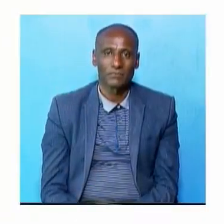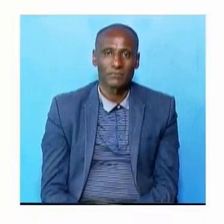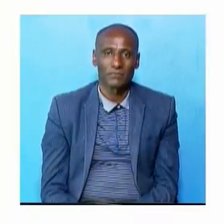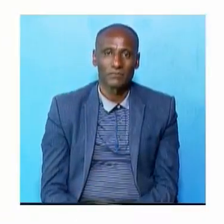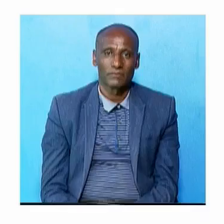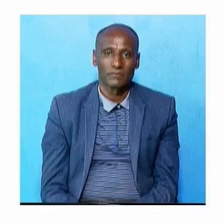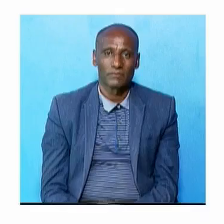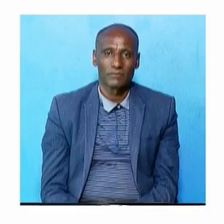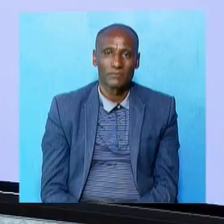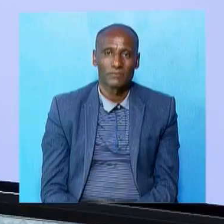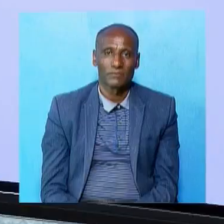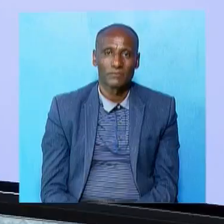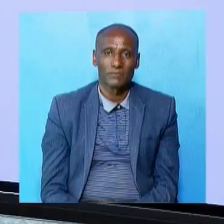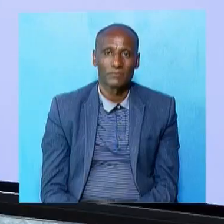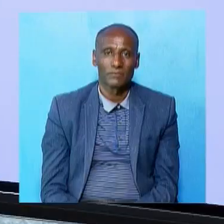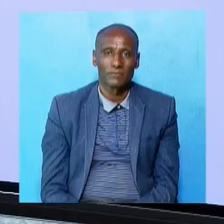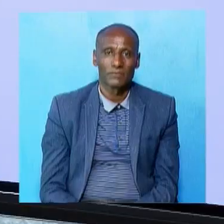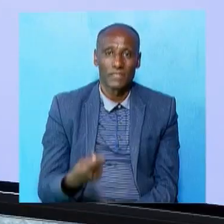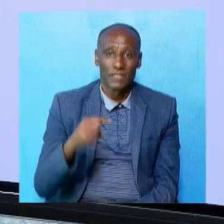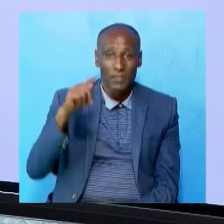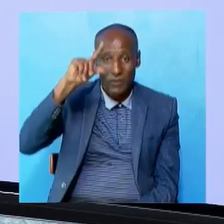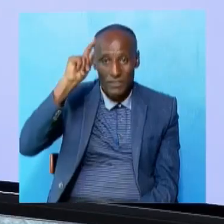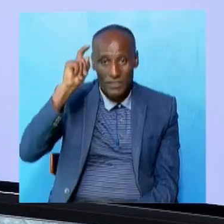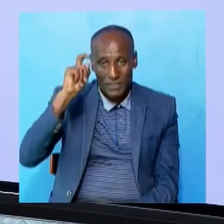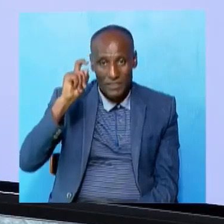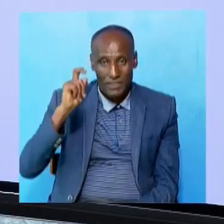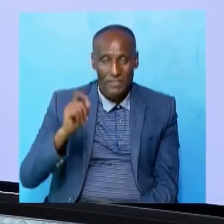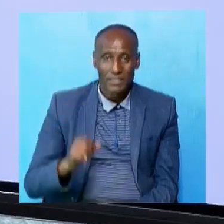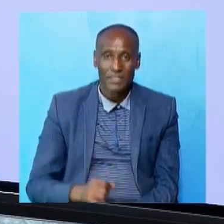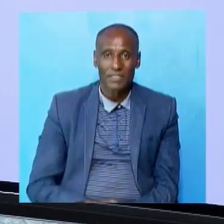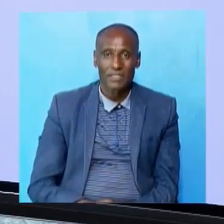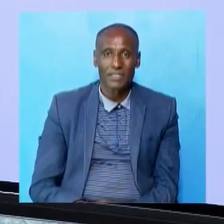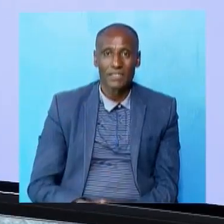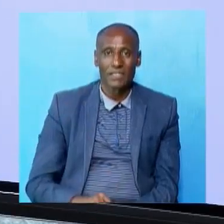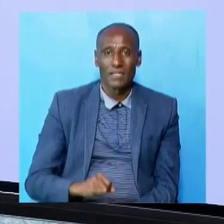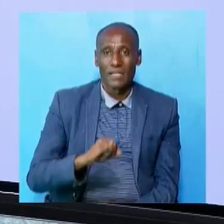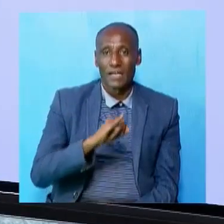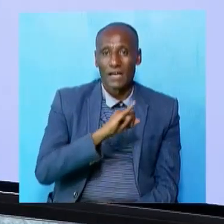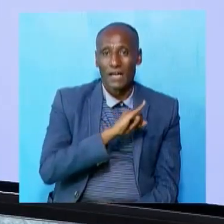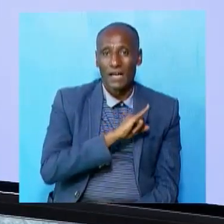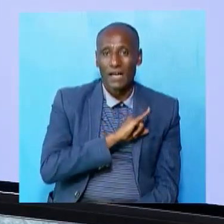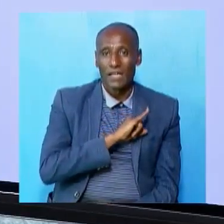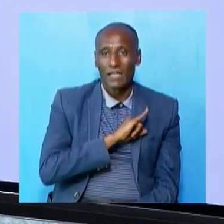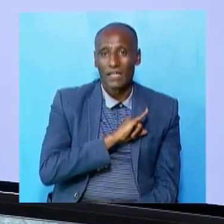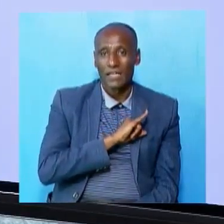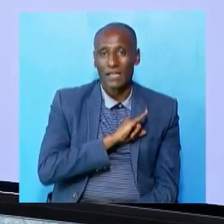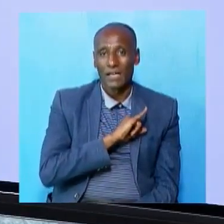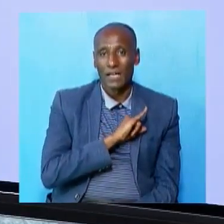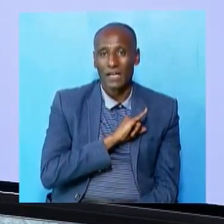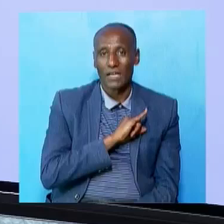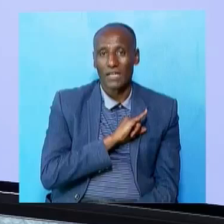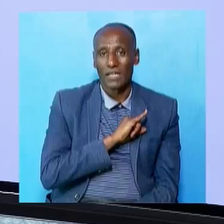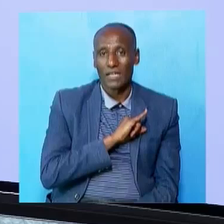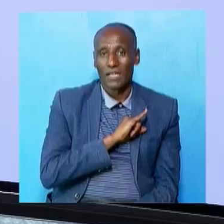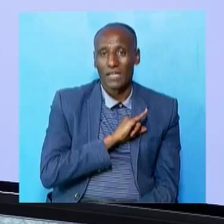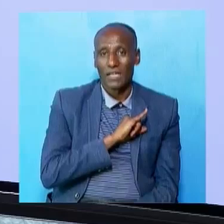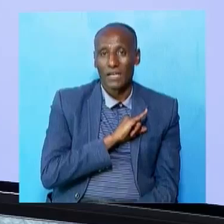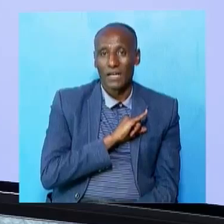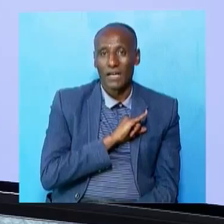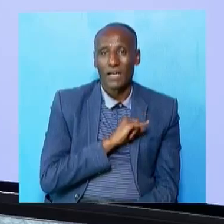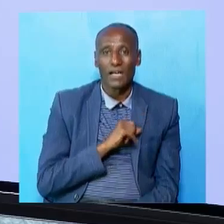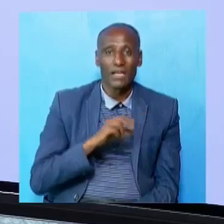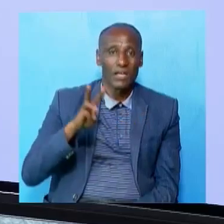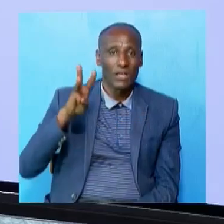Okay? When they asked the question, yes? Then I blank write a